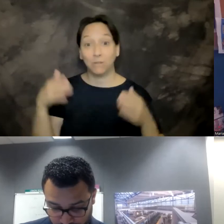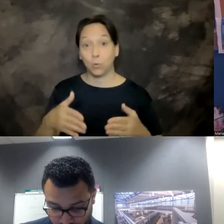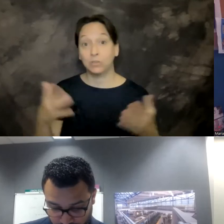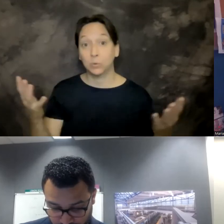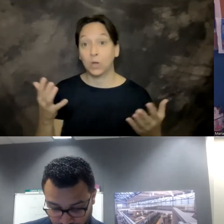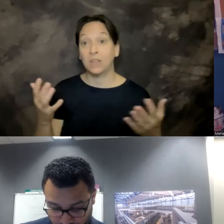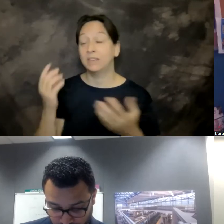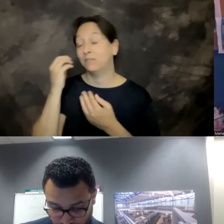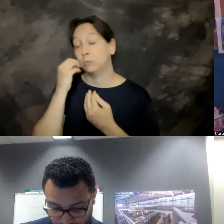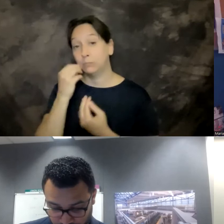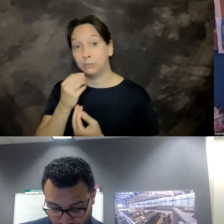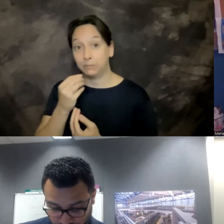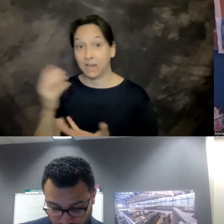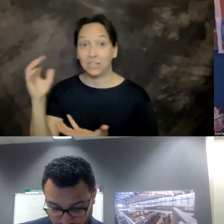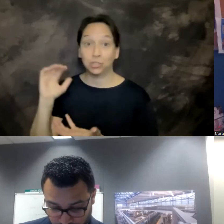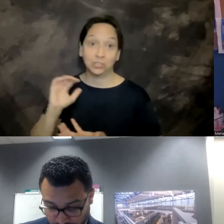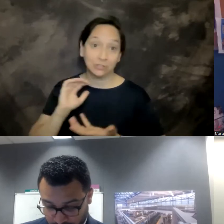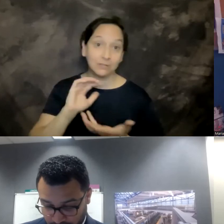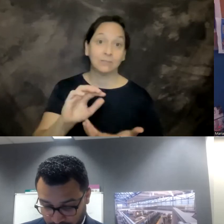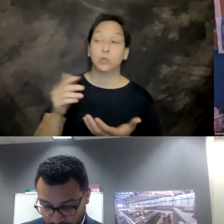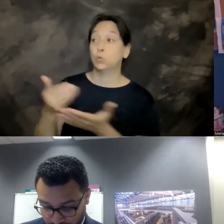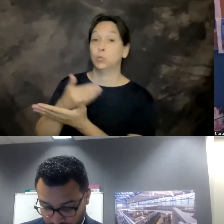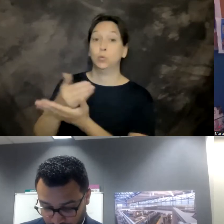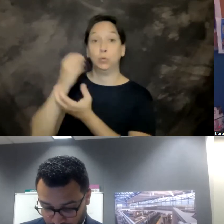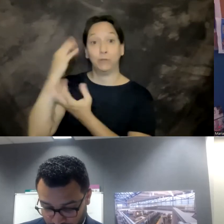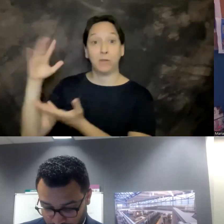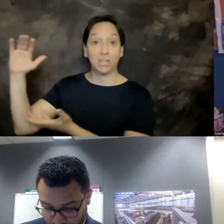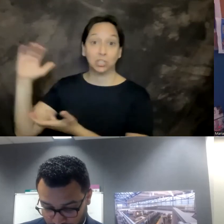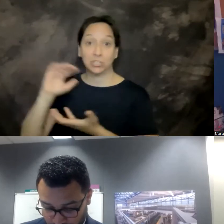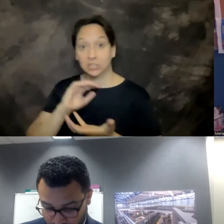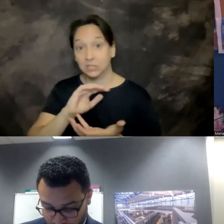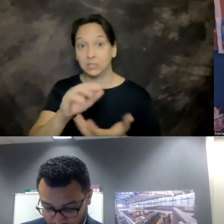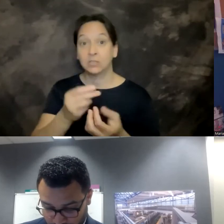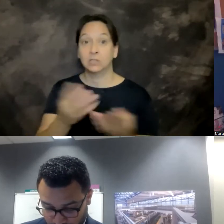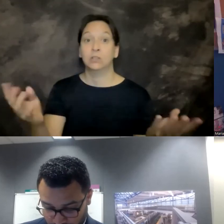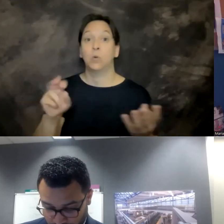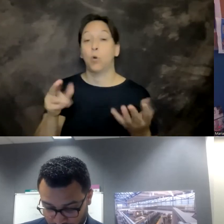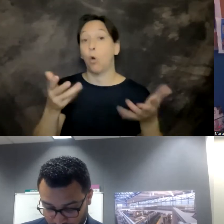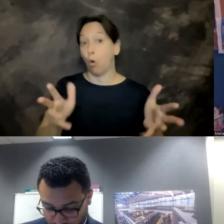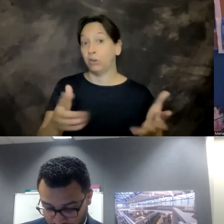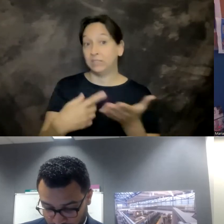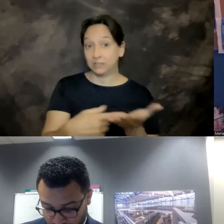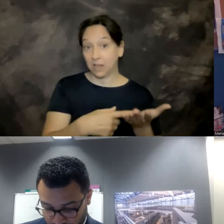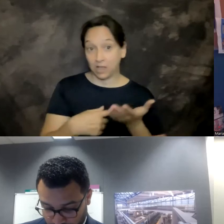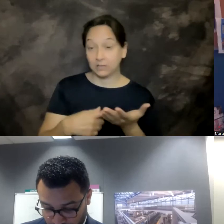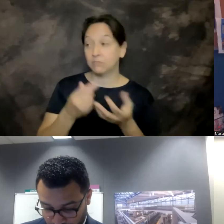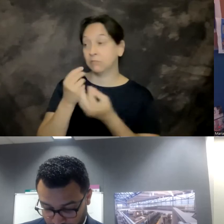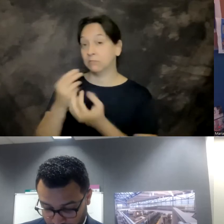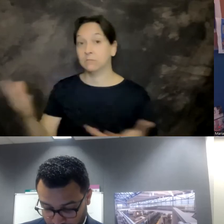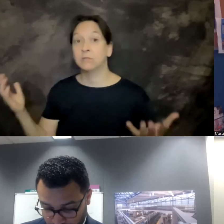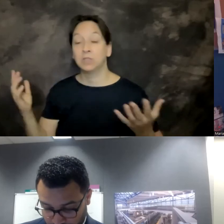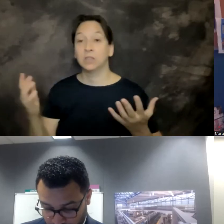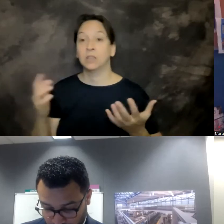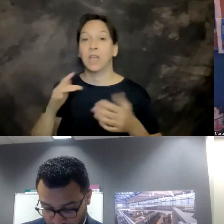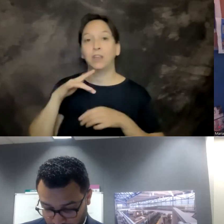any information, new information, or the information that we've already talked about at this meeting, and the resources for people to be able to